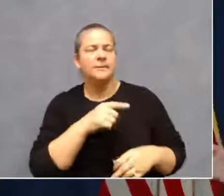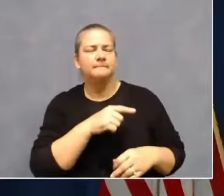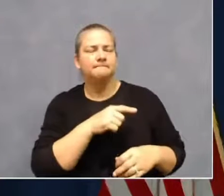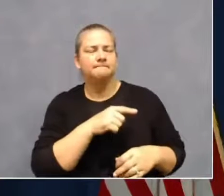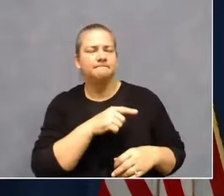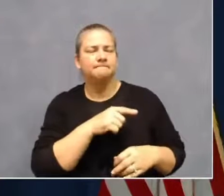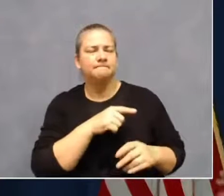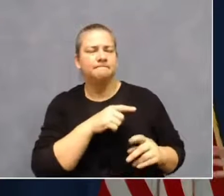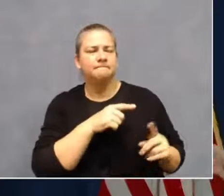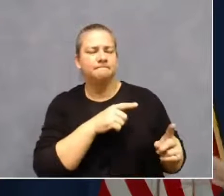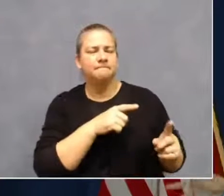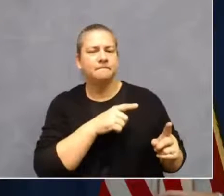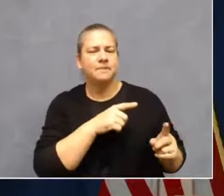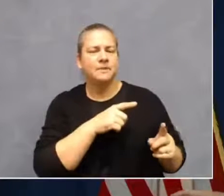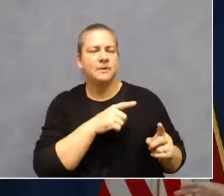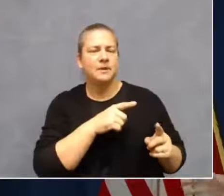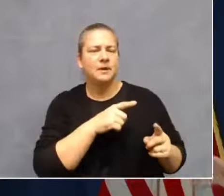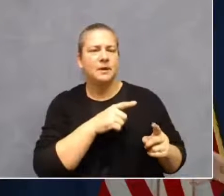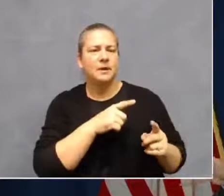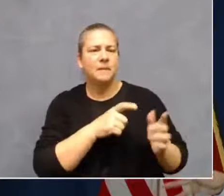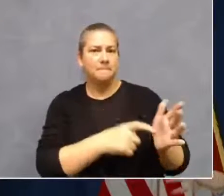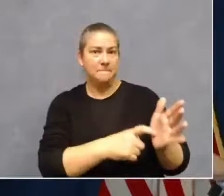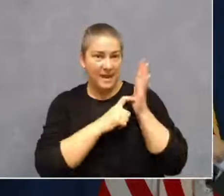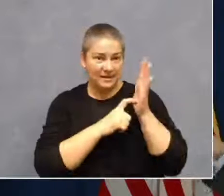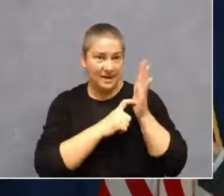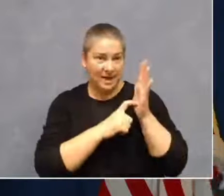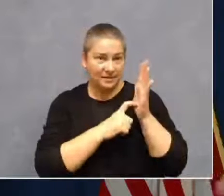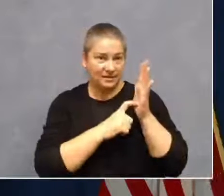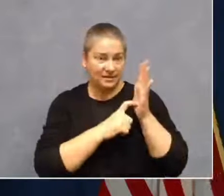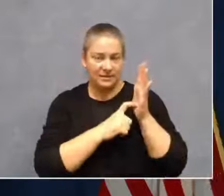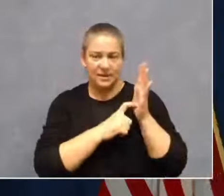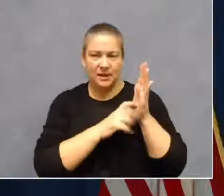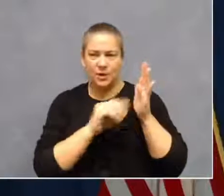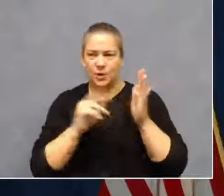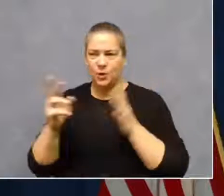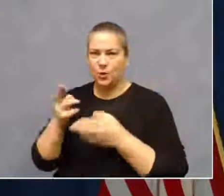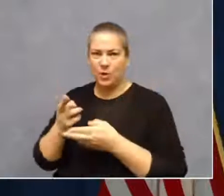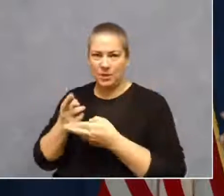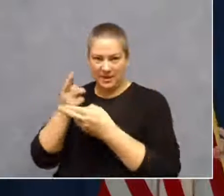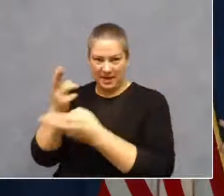mandates versus recommendations, asking counties to do things